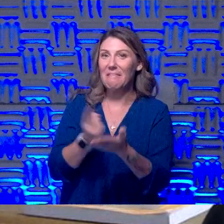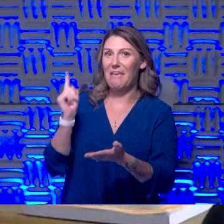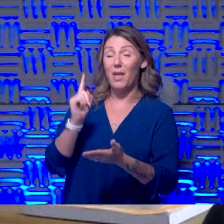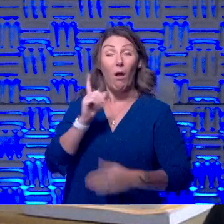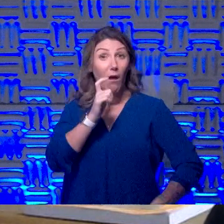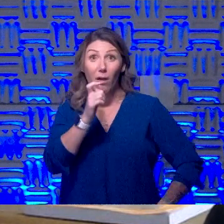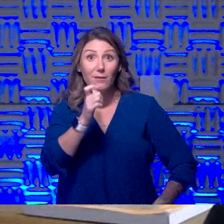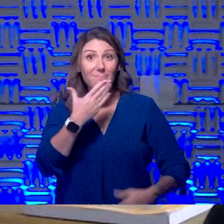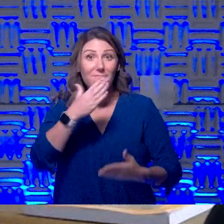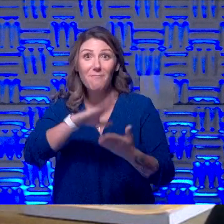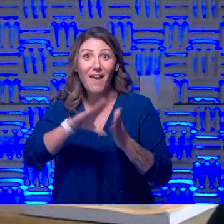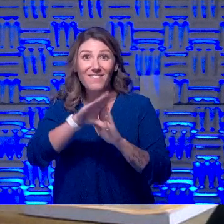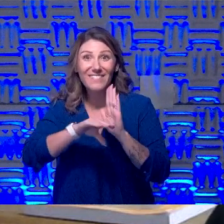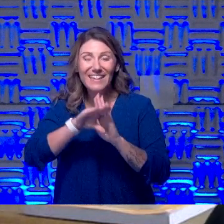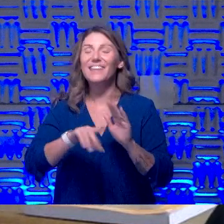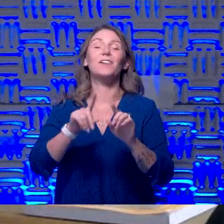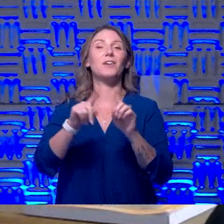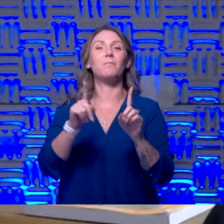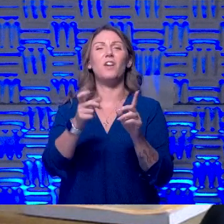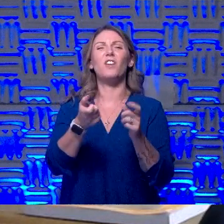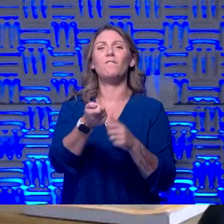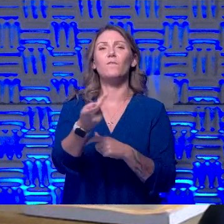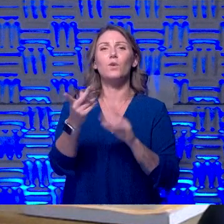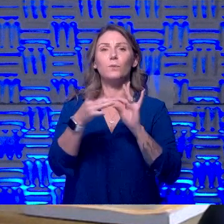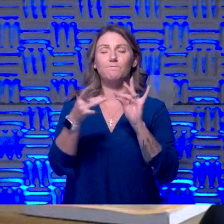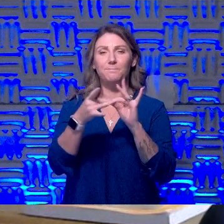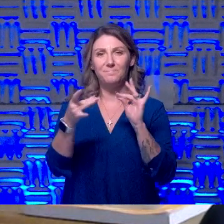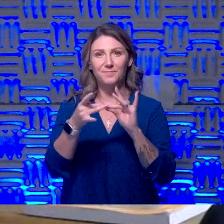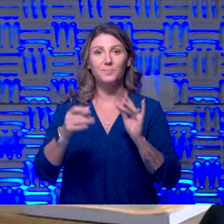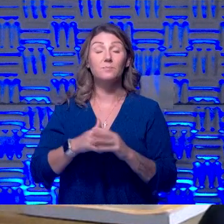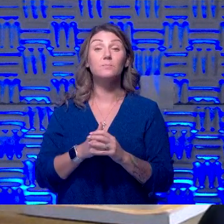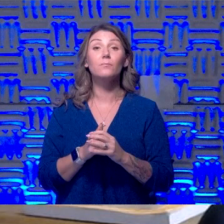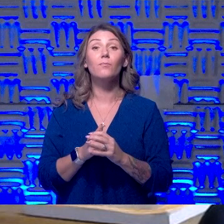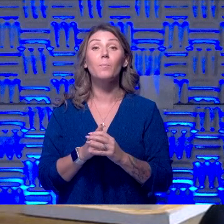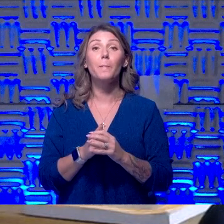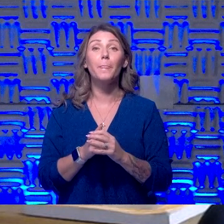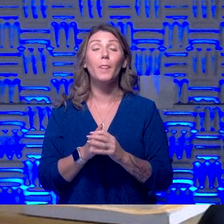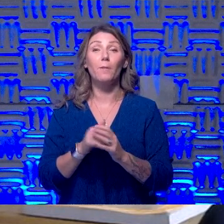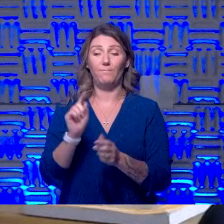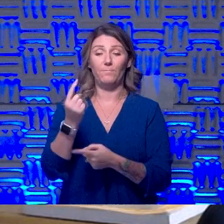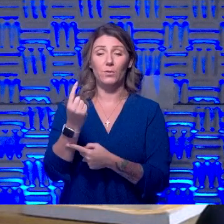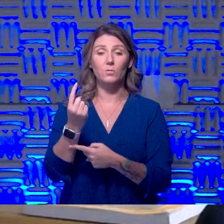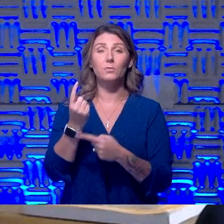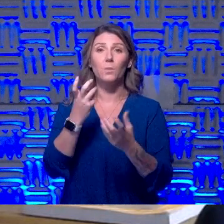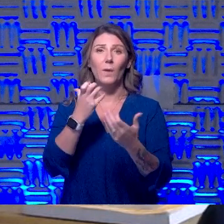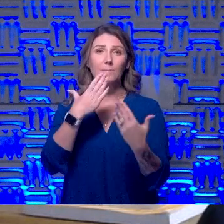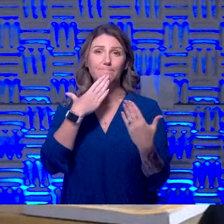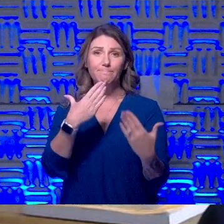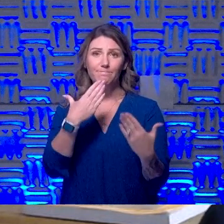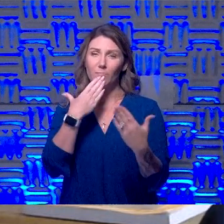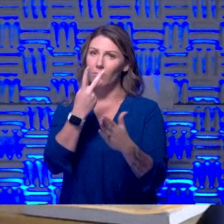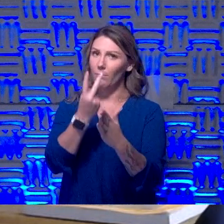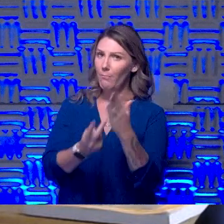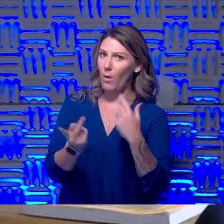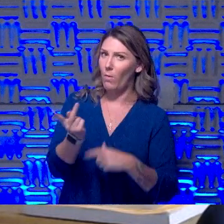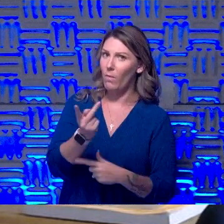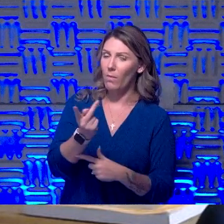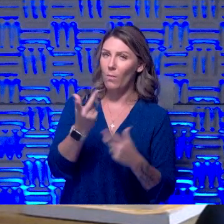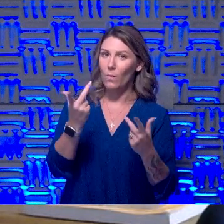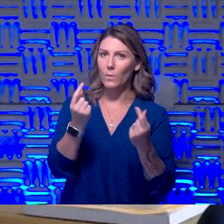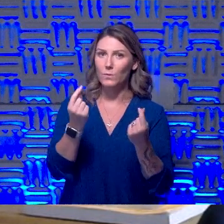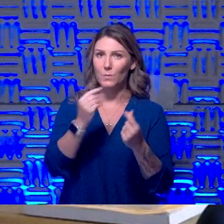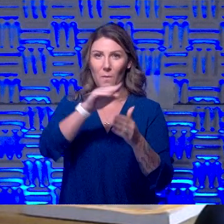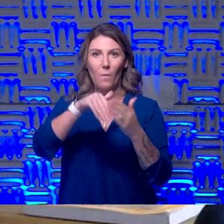Let me just maybe make a couple of quick comments. First of all, I want to thank you both for what you're doing and your